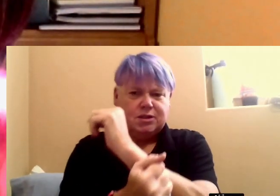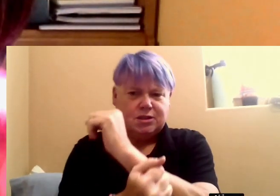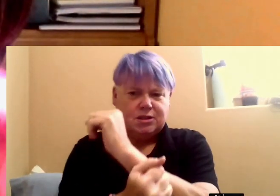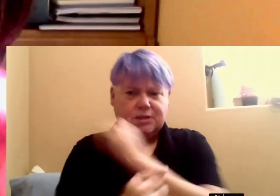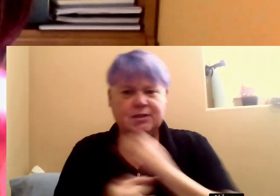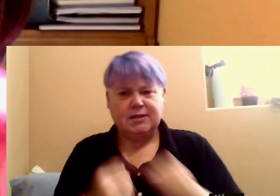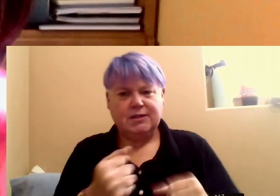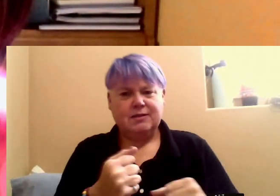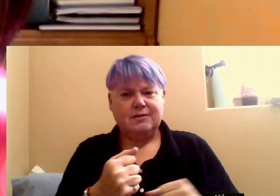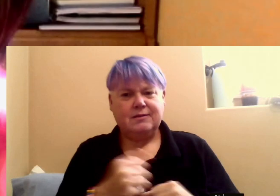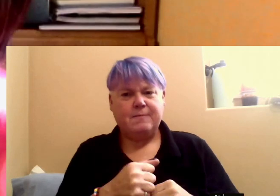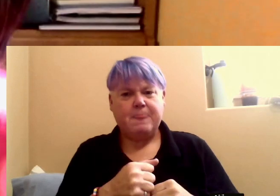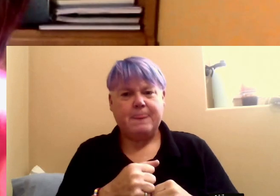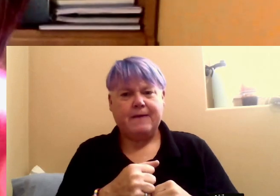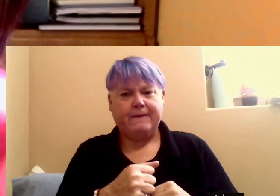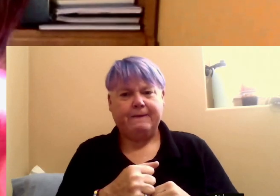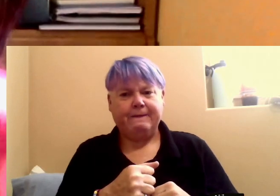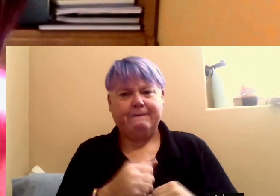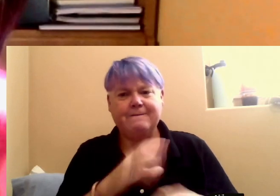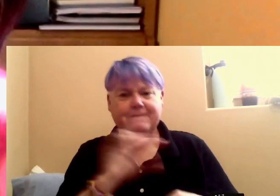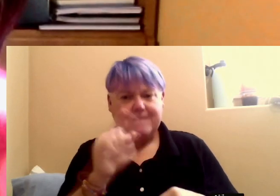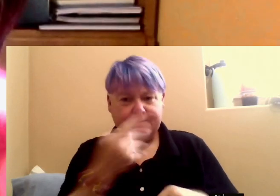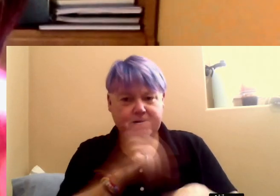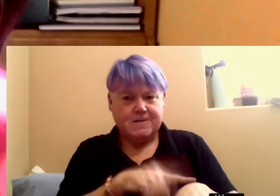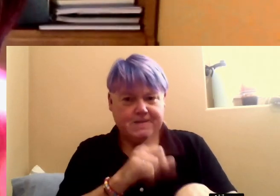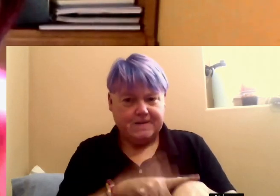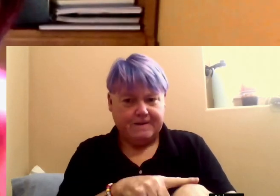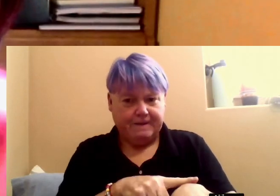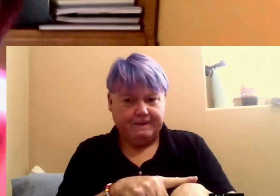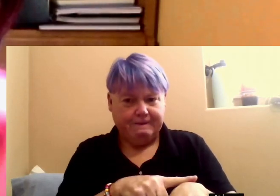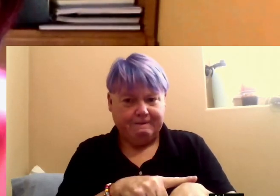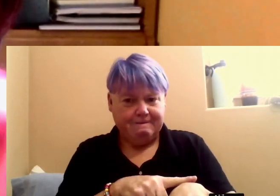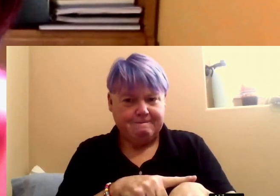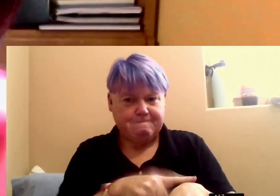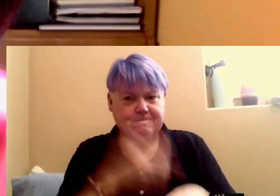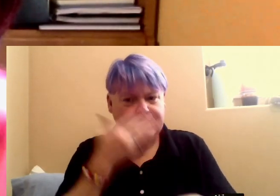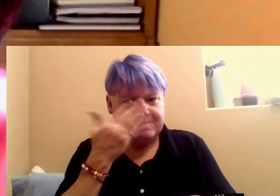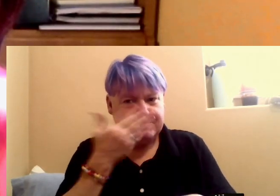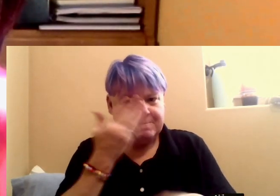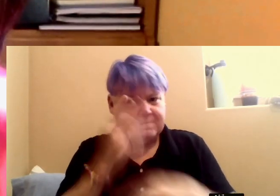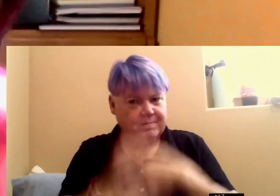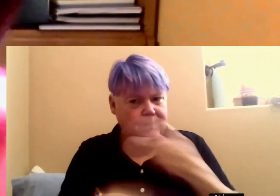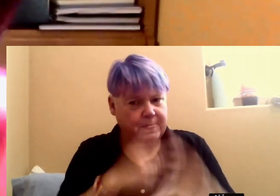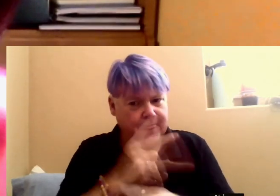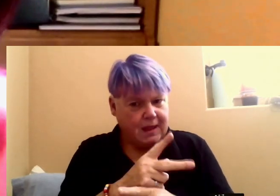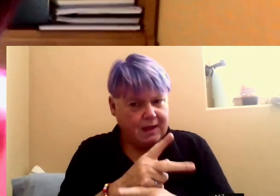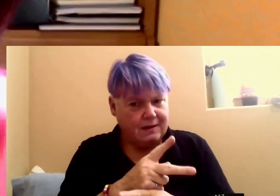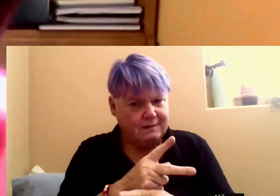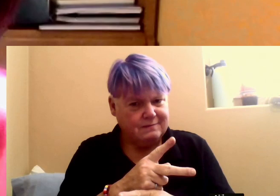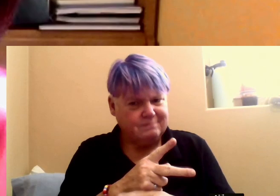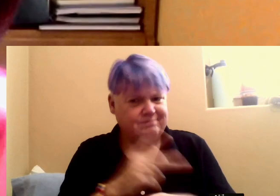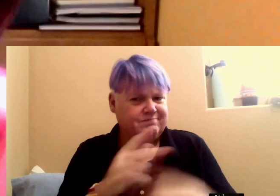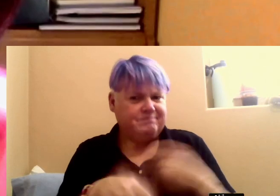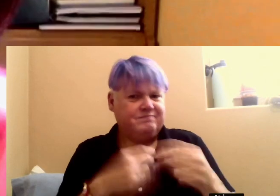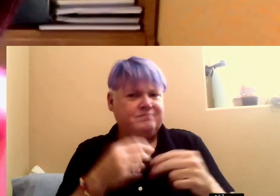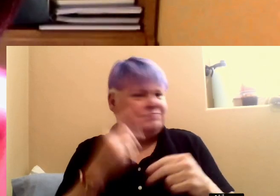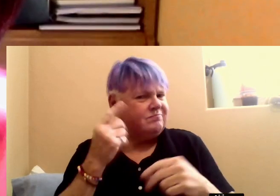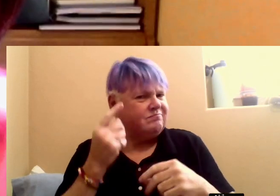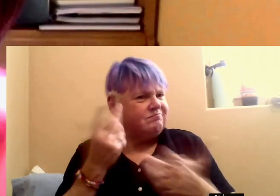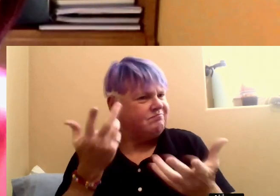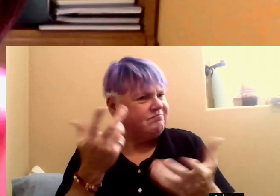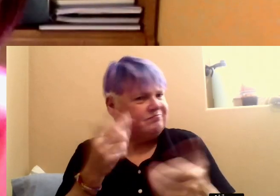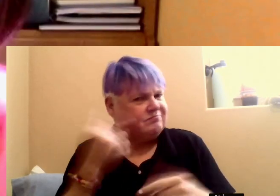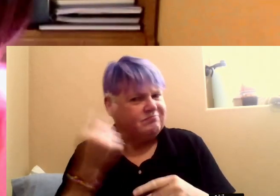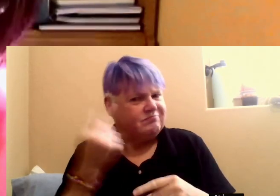in my head. And for the first time, there's a whiff of kindness. Some kind of tone I've only ever heard from